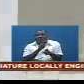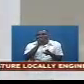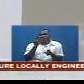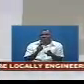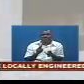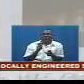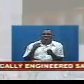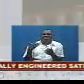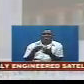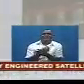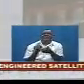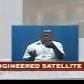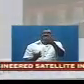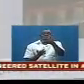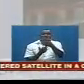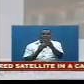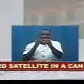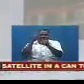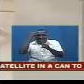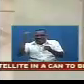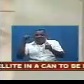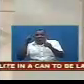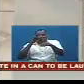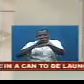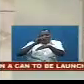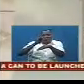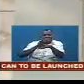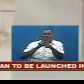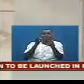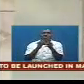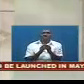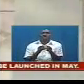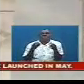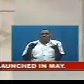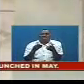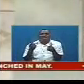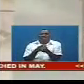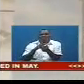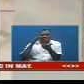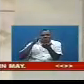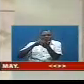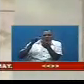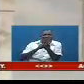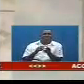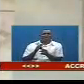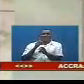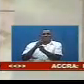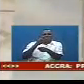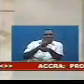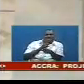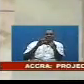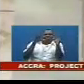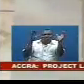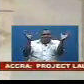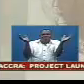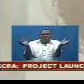using state-of-the-art technology. The mission also hopes to generate the methodology for monitoring and manufacturing of